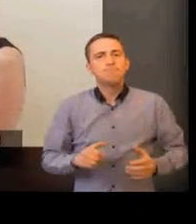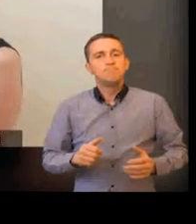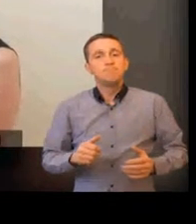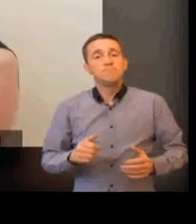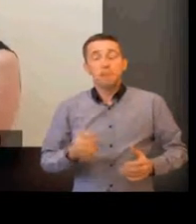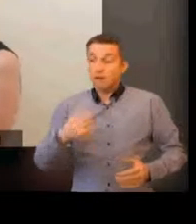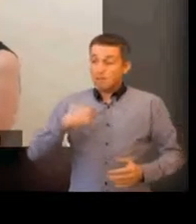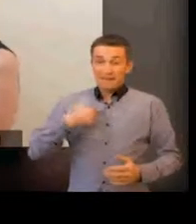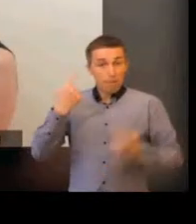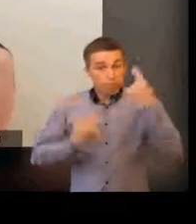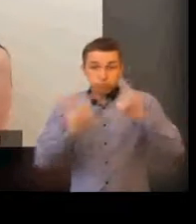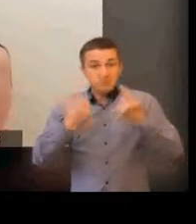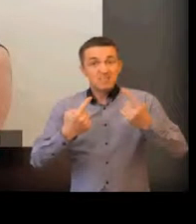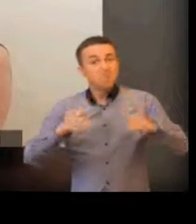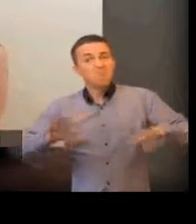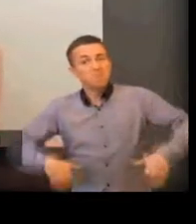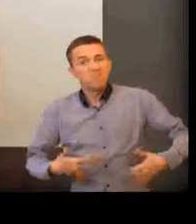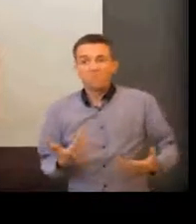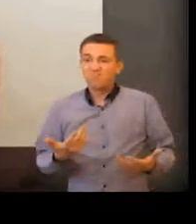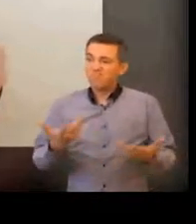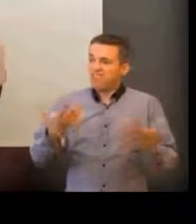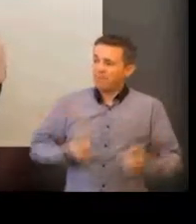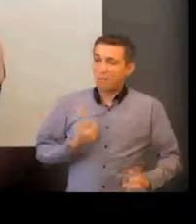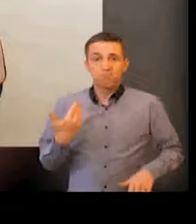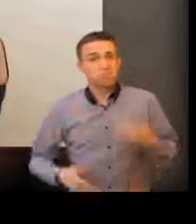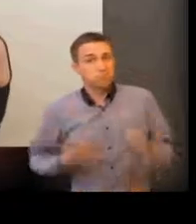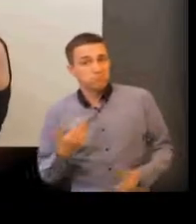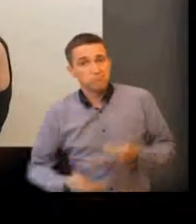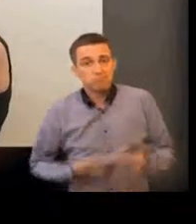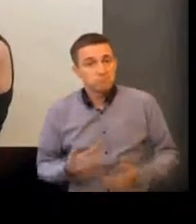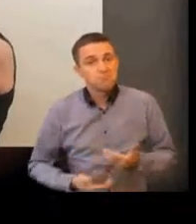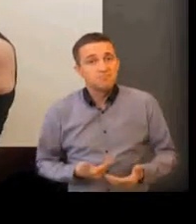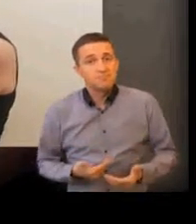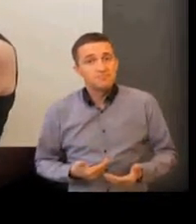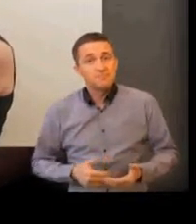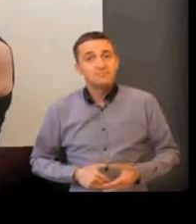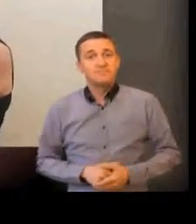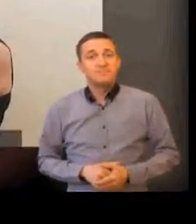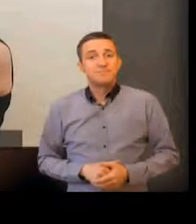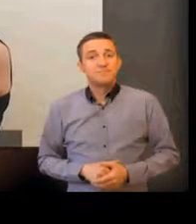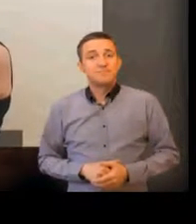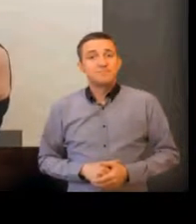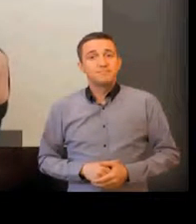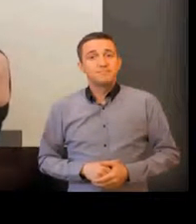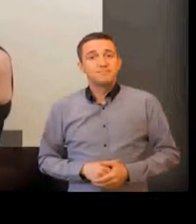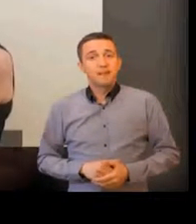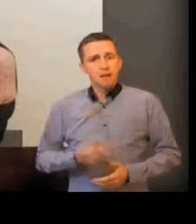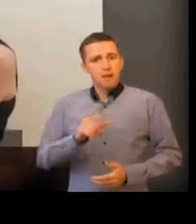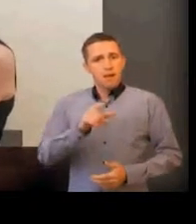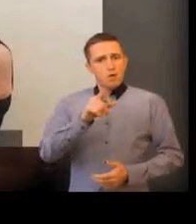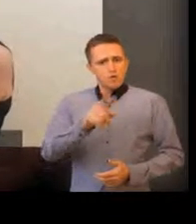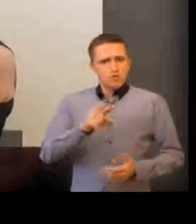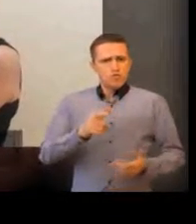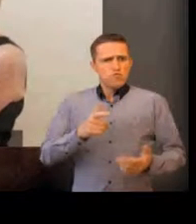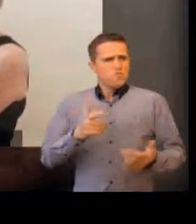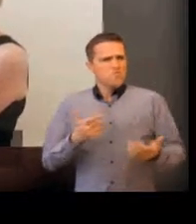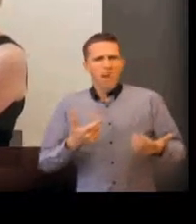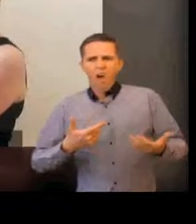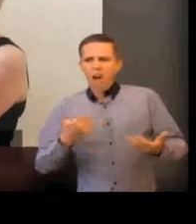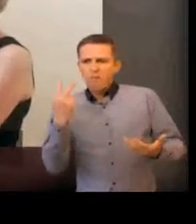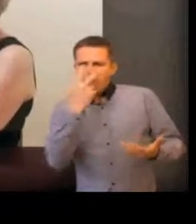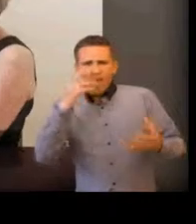going and checking her, and Kelly thought she was getting a, but it's just because I've got a visual impairment, it doesn't mean that my kid. Yeah, you didn't think it was hereditary,